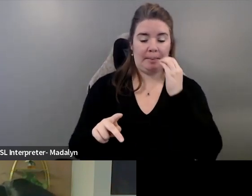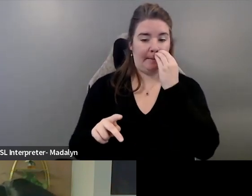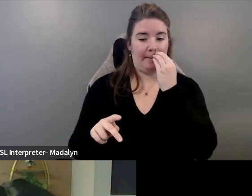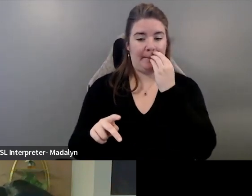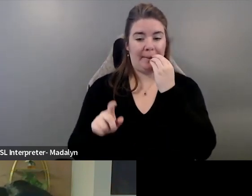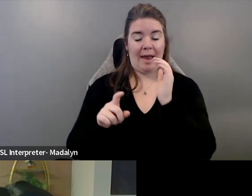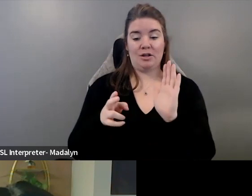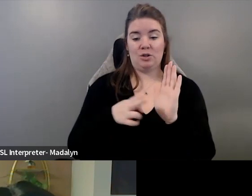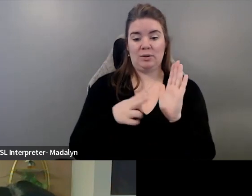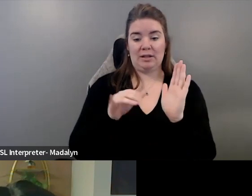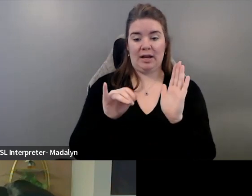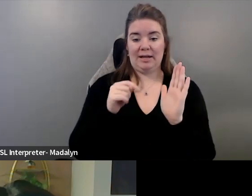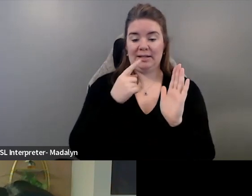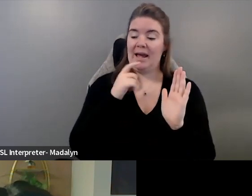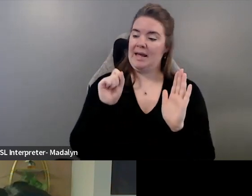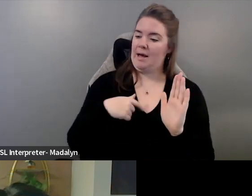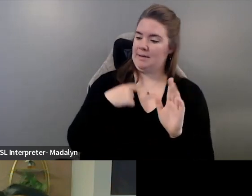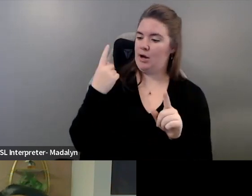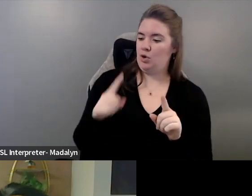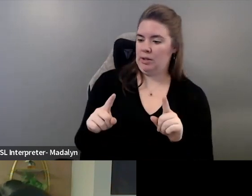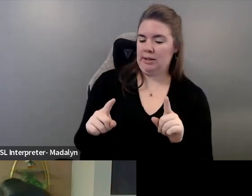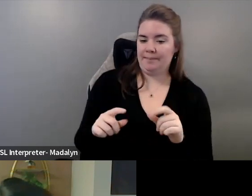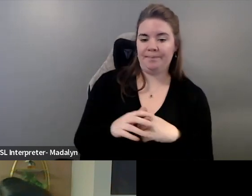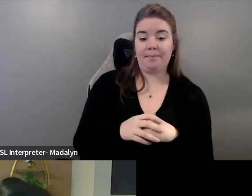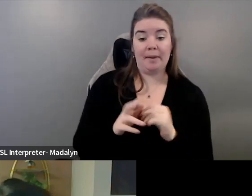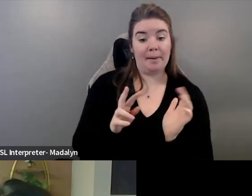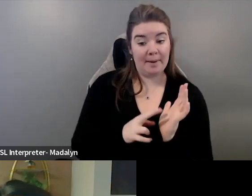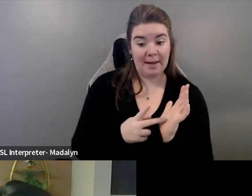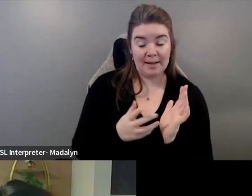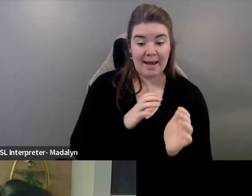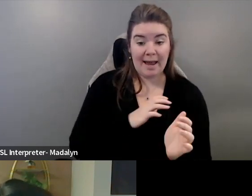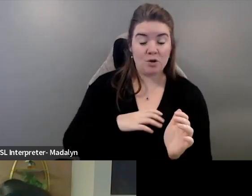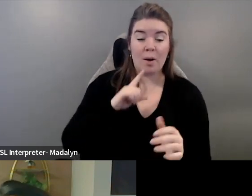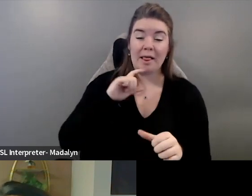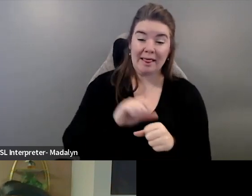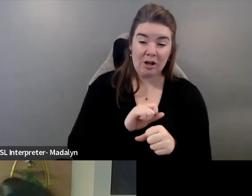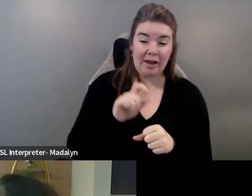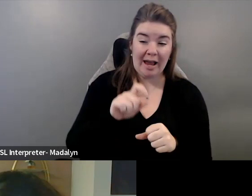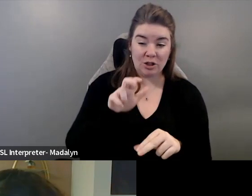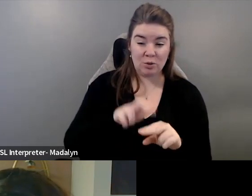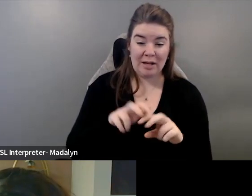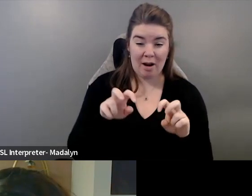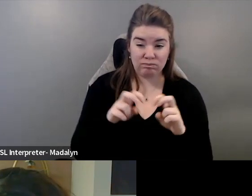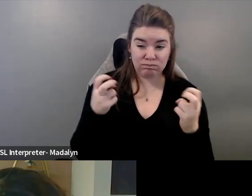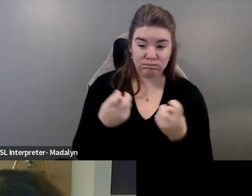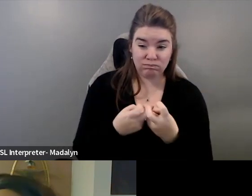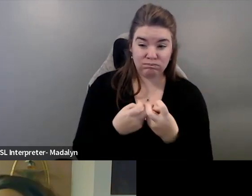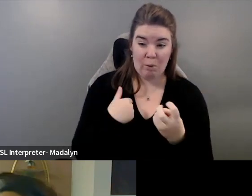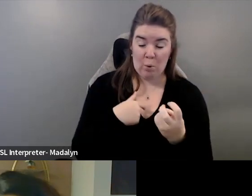sign and say, yes, I agree to this. And what that means is the council literally has to sit down and say, we like this